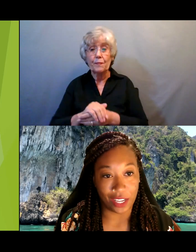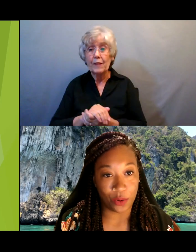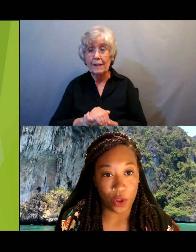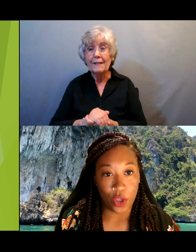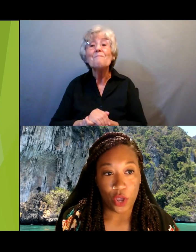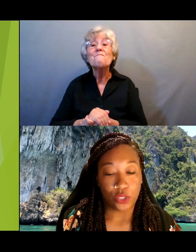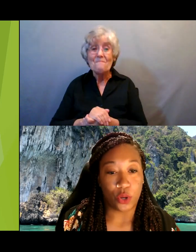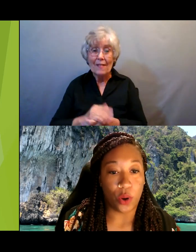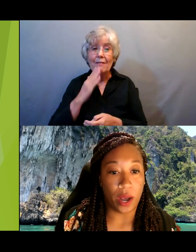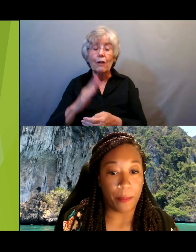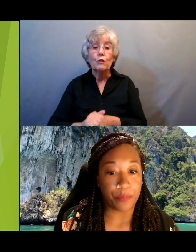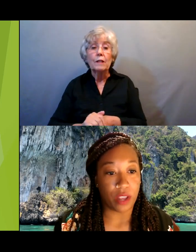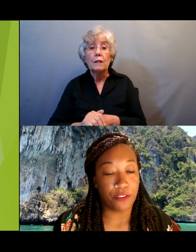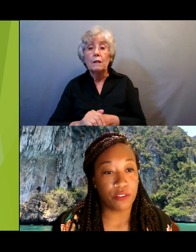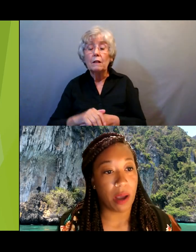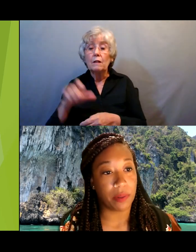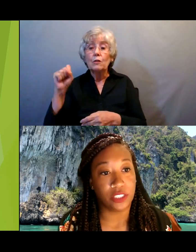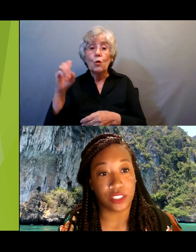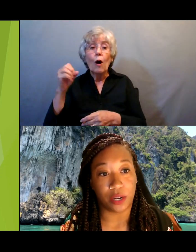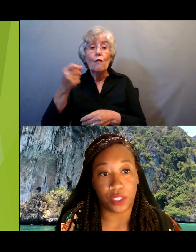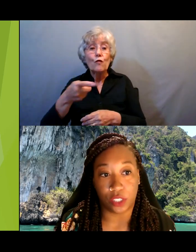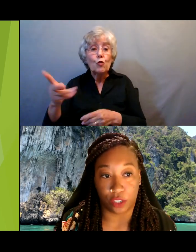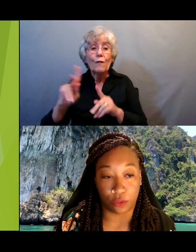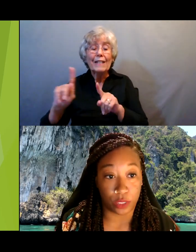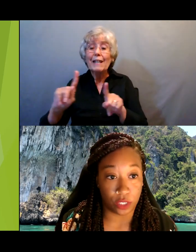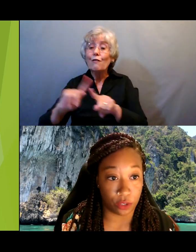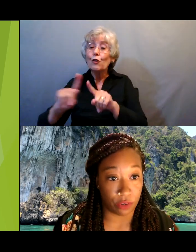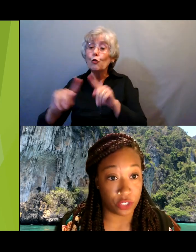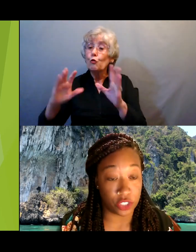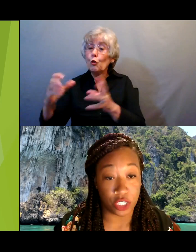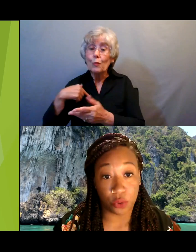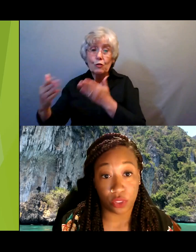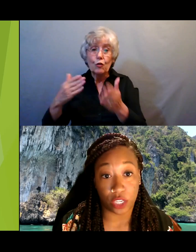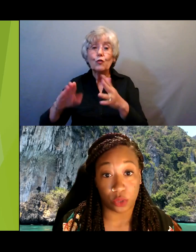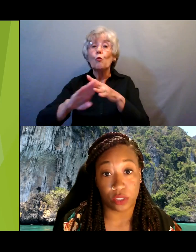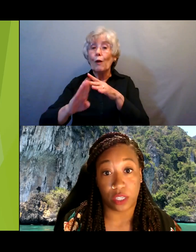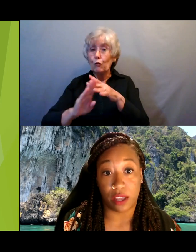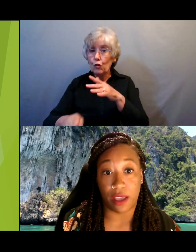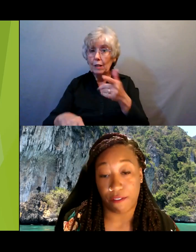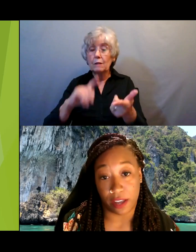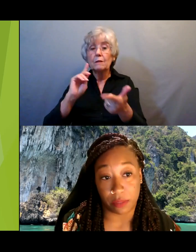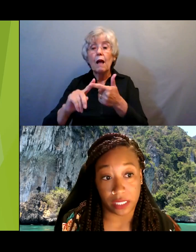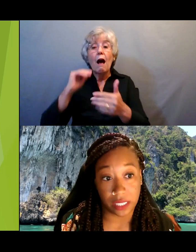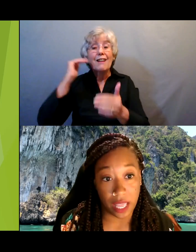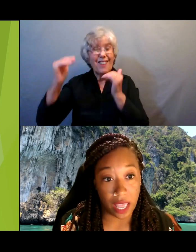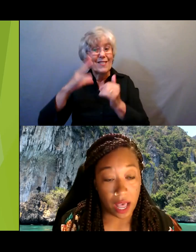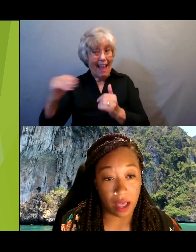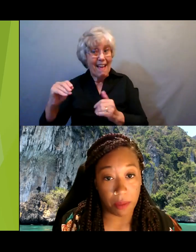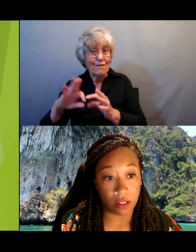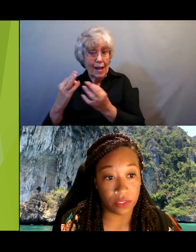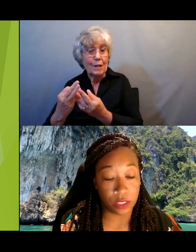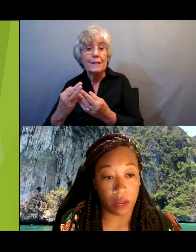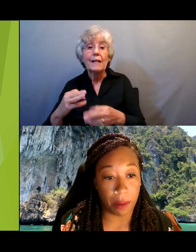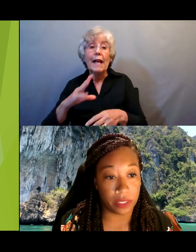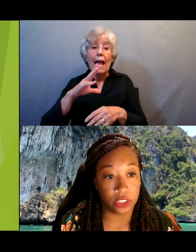Thank you. So a few of the populations that we serve refugee youth, adults, and families. And